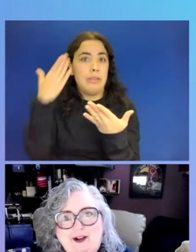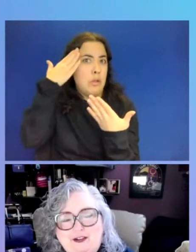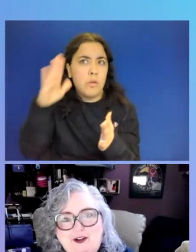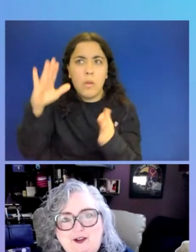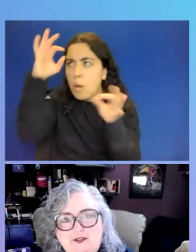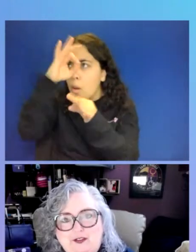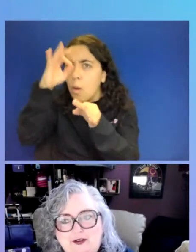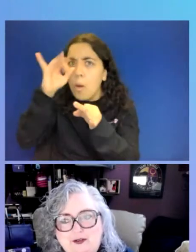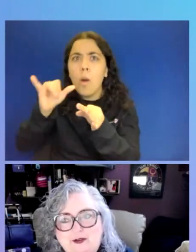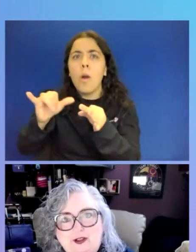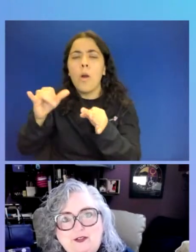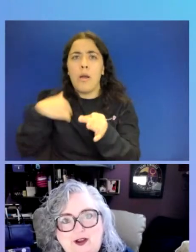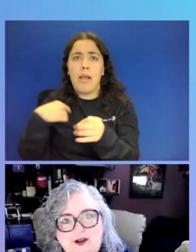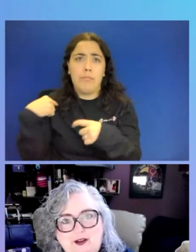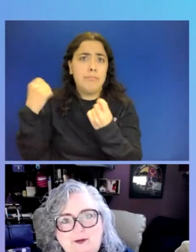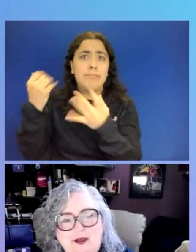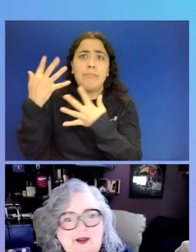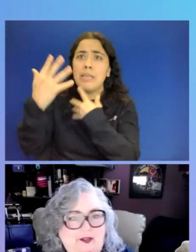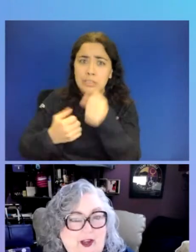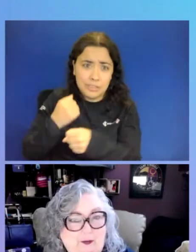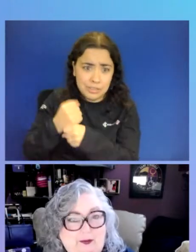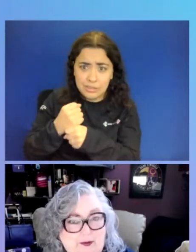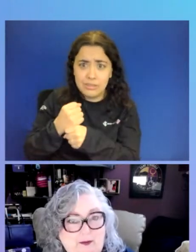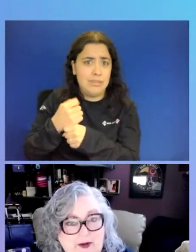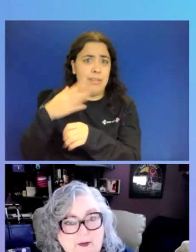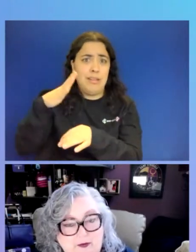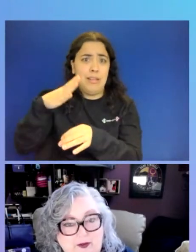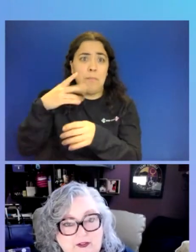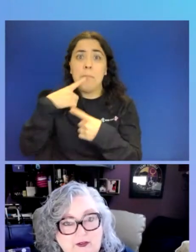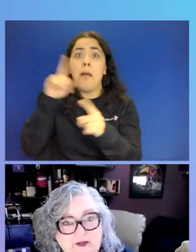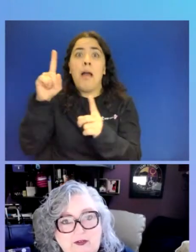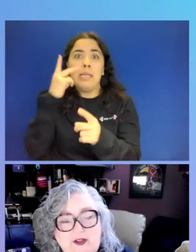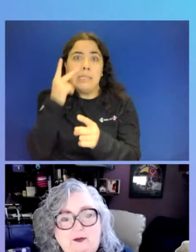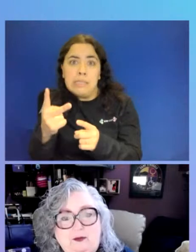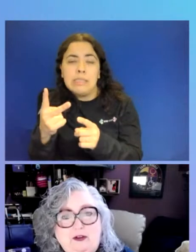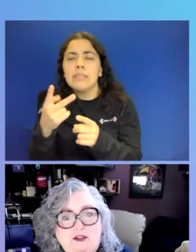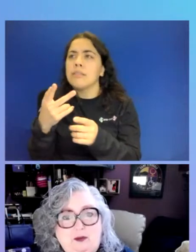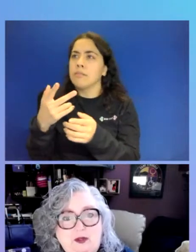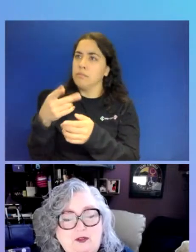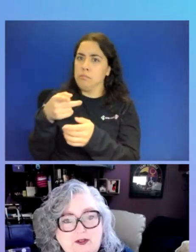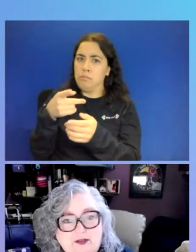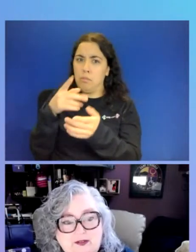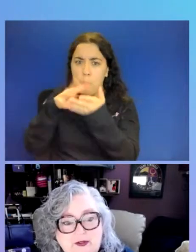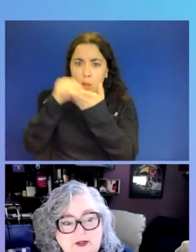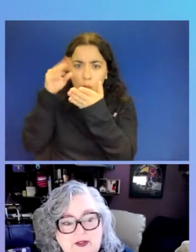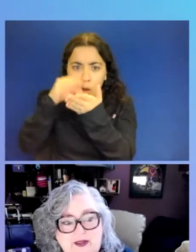or they hadn't touched in a lot of years or a lot of time that helps them be better professionals